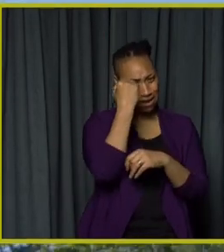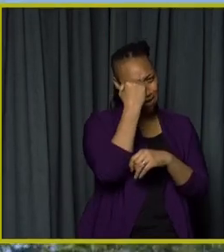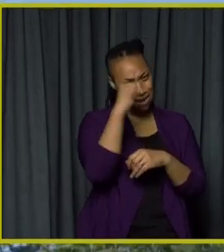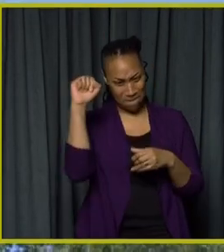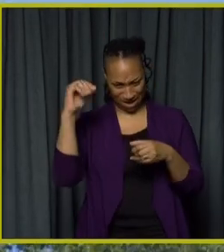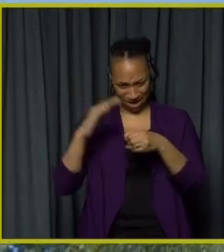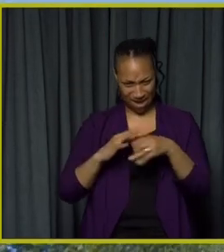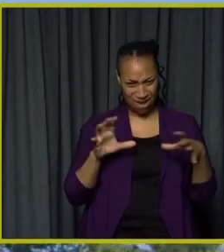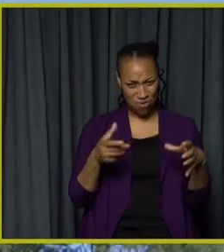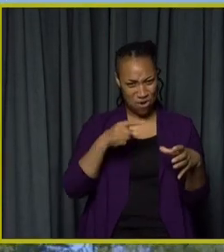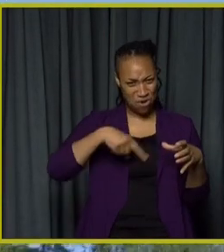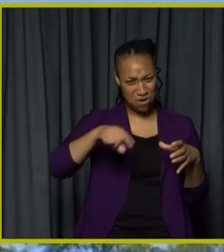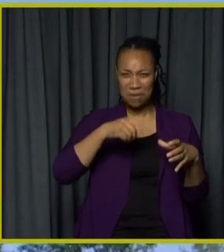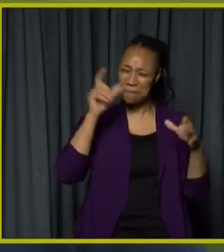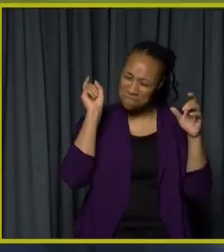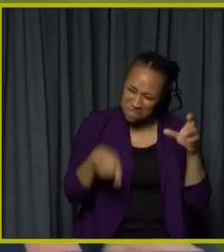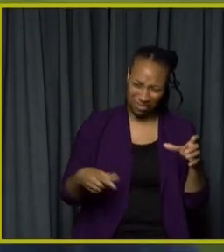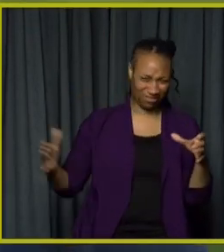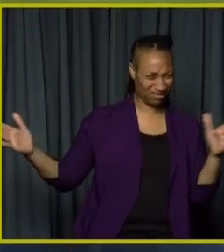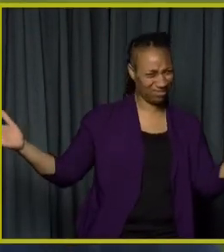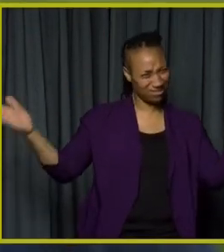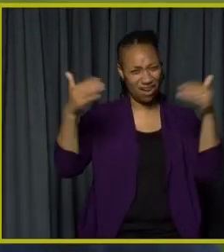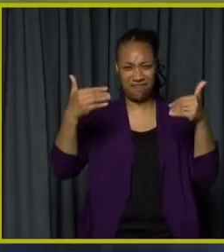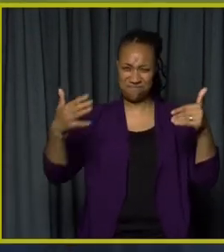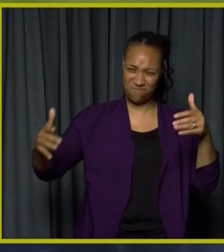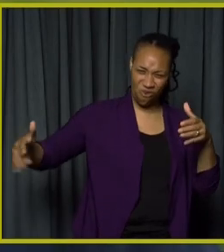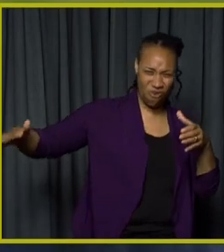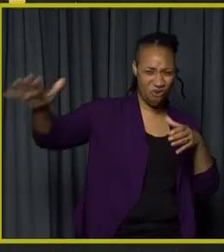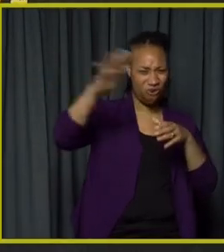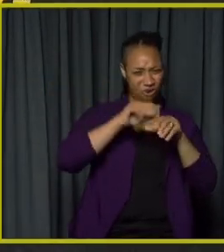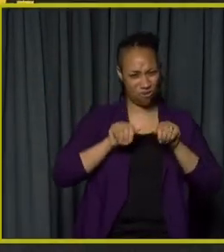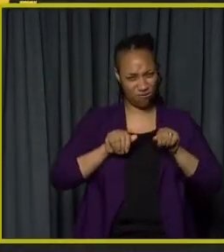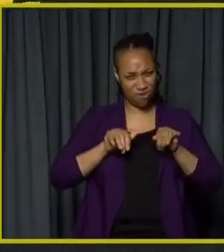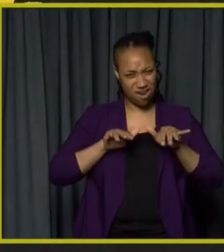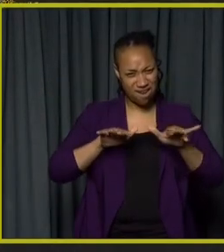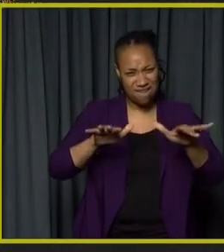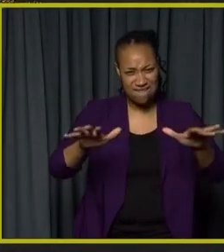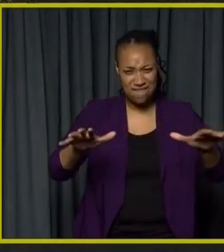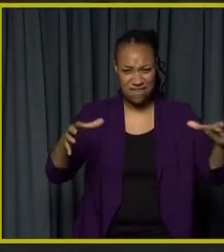revival. We are called to be a movement, and we won't be silent anymore.